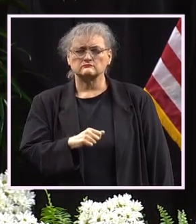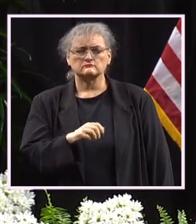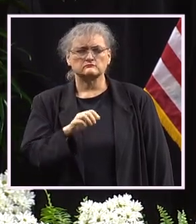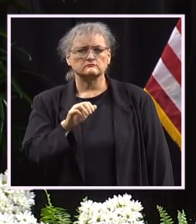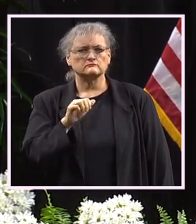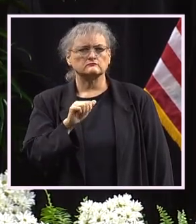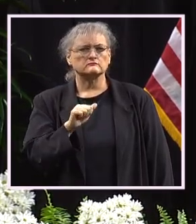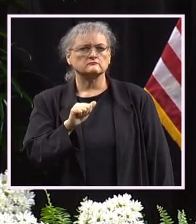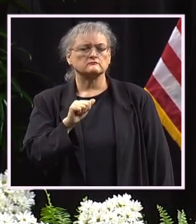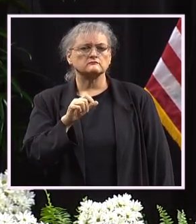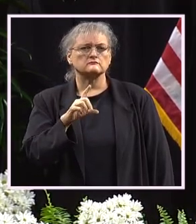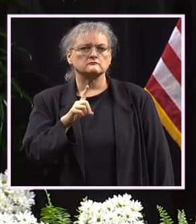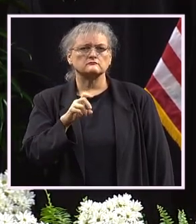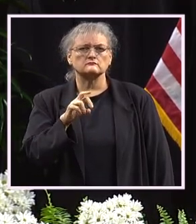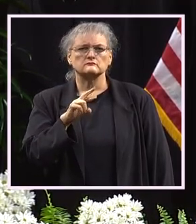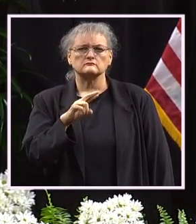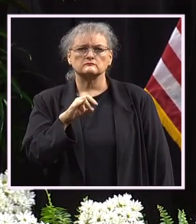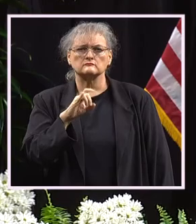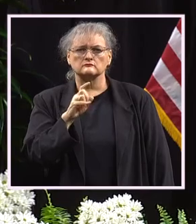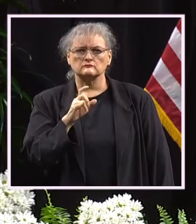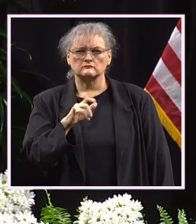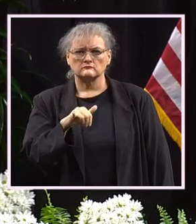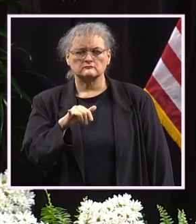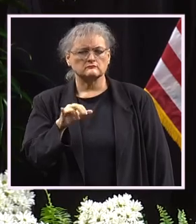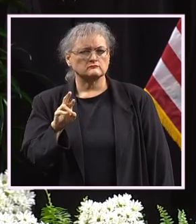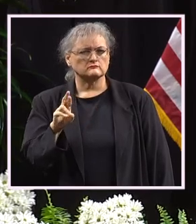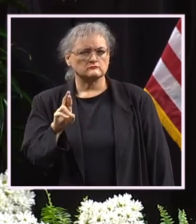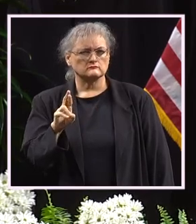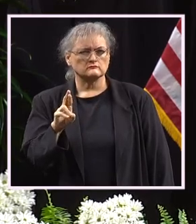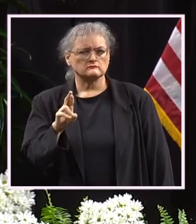Audrey Faye Ralph, cum laude.